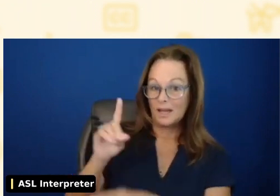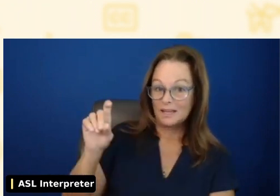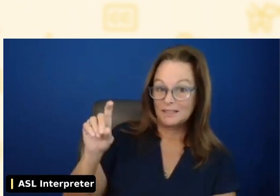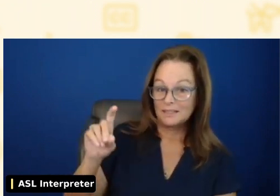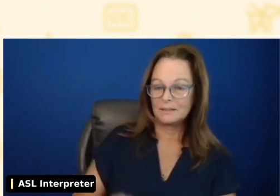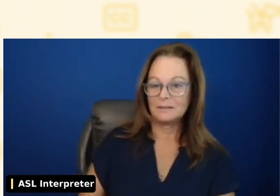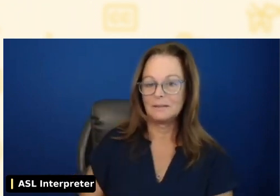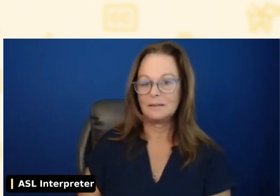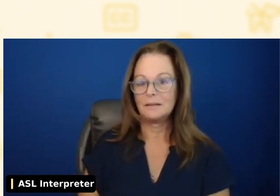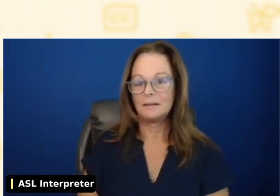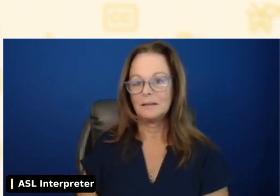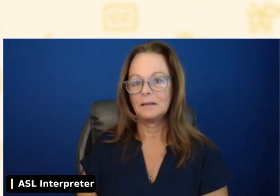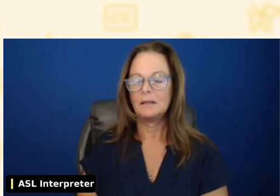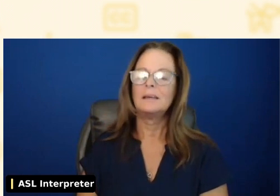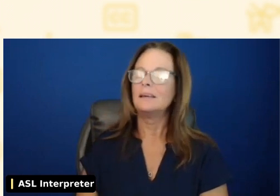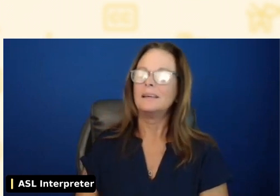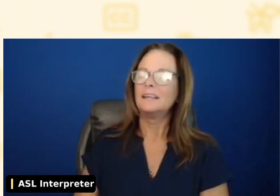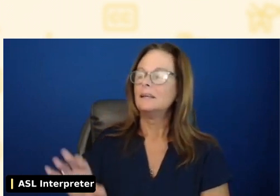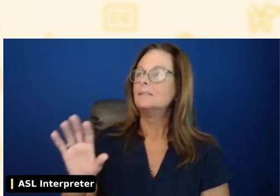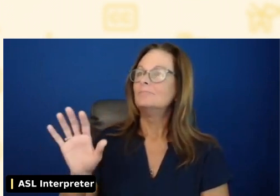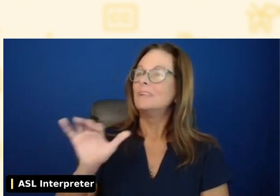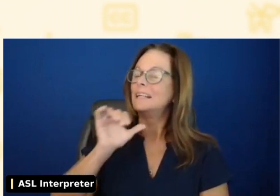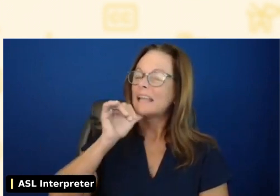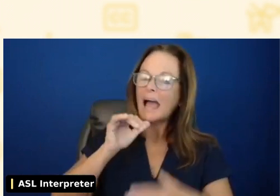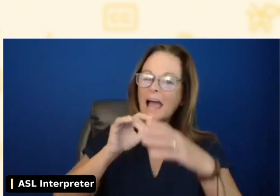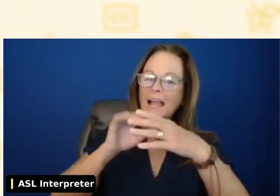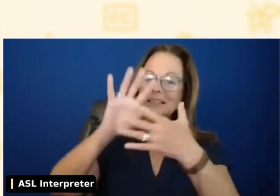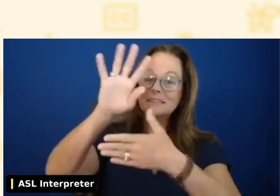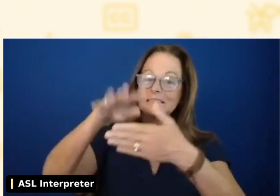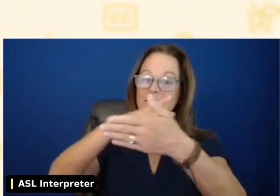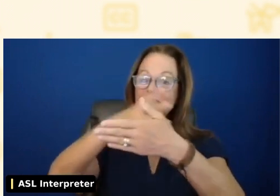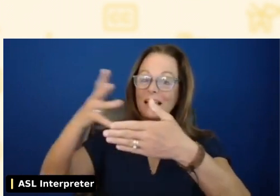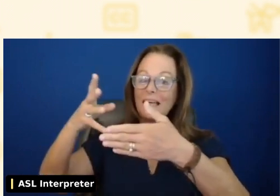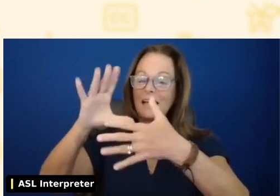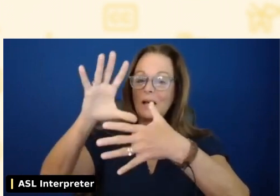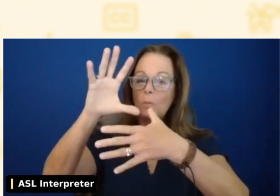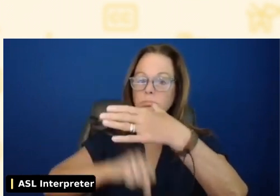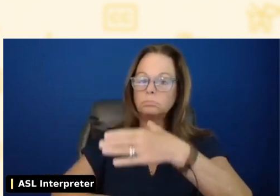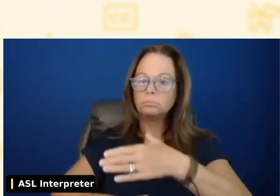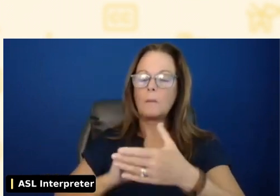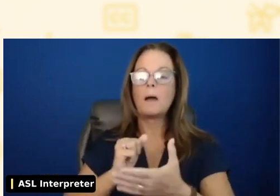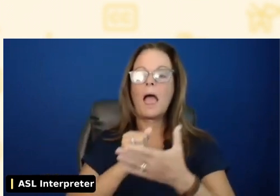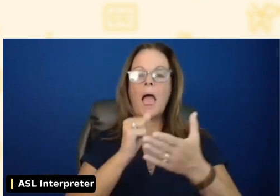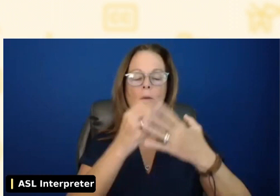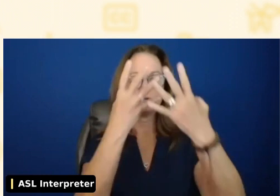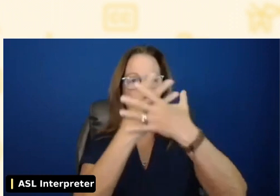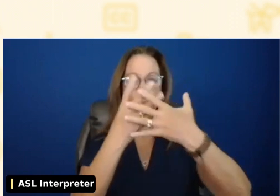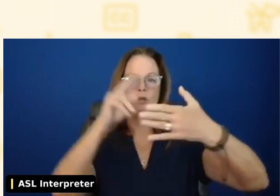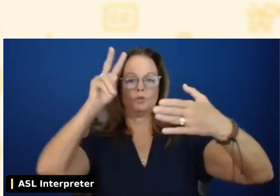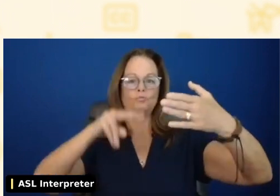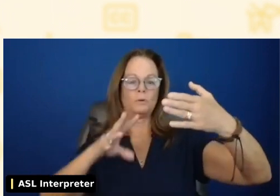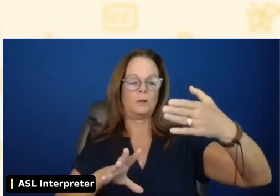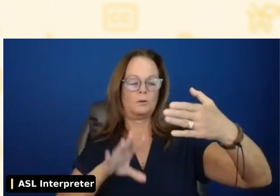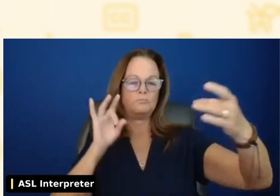It doesn't make the table disappear, but it just helps the screen reader better convey